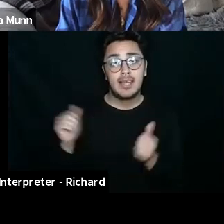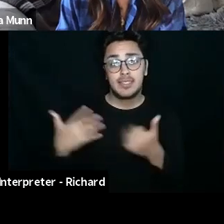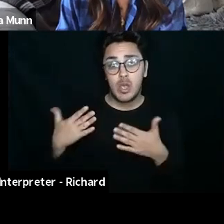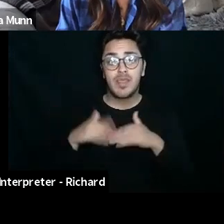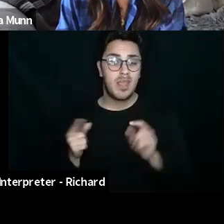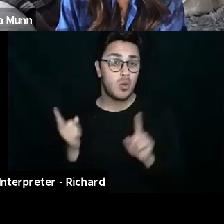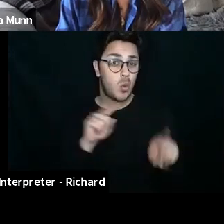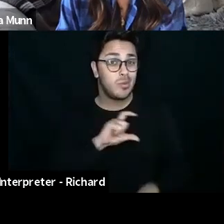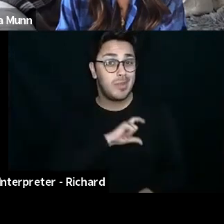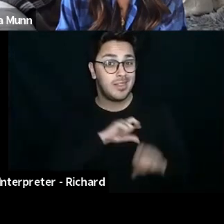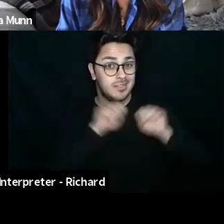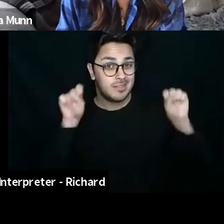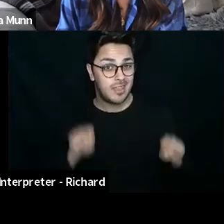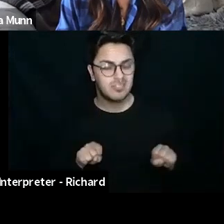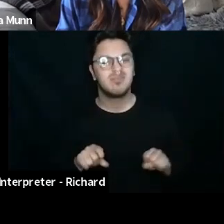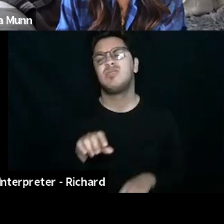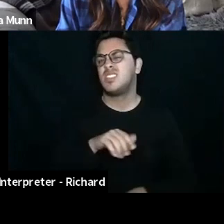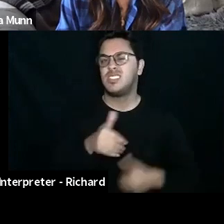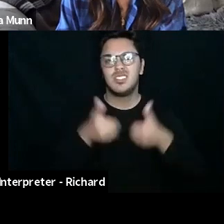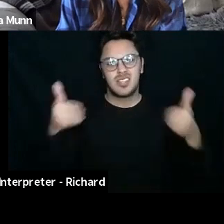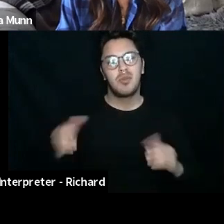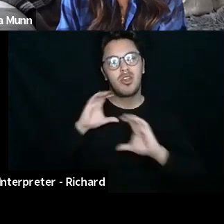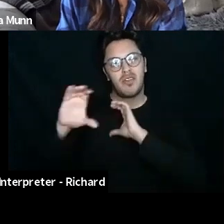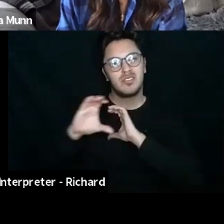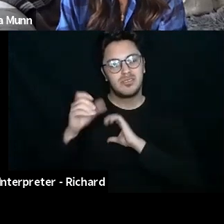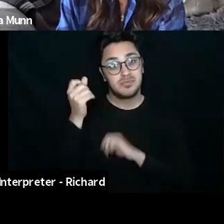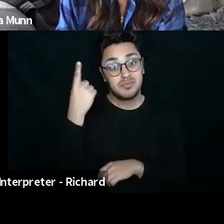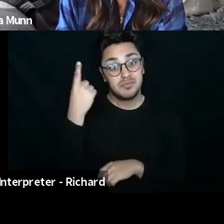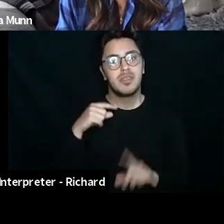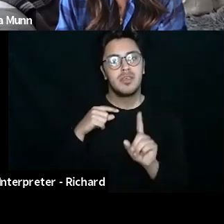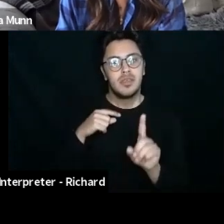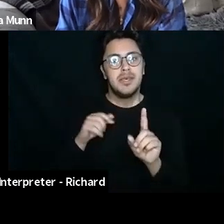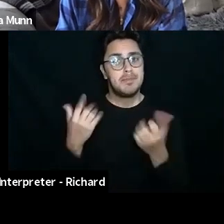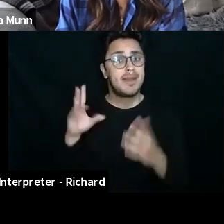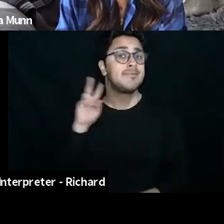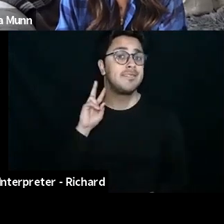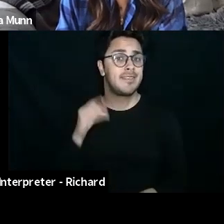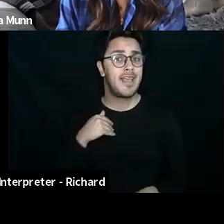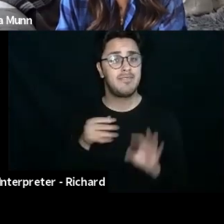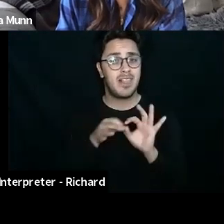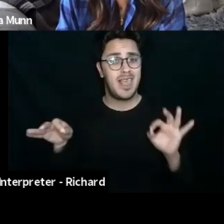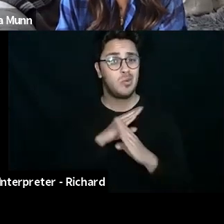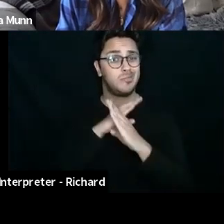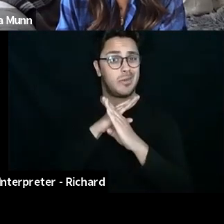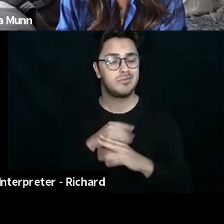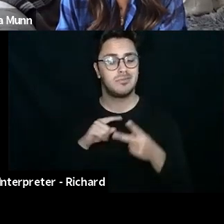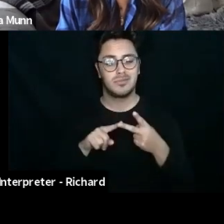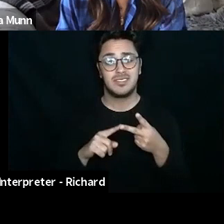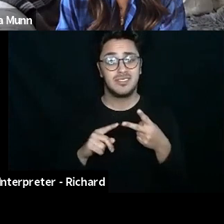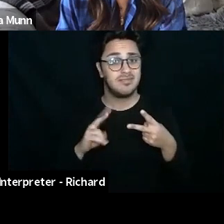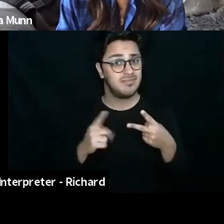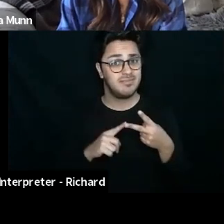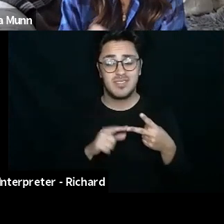you, that's a whole other conversation in itself, because a lot of these victims, one, have a language barrier, two, they don't feel